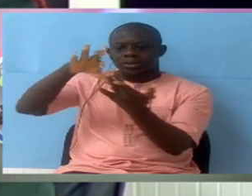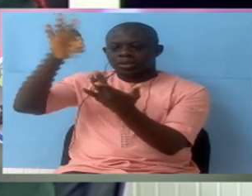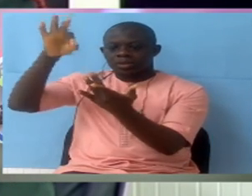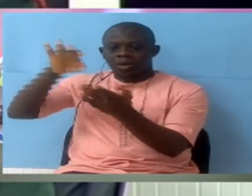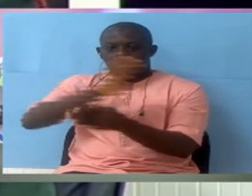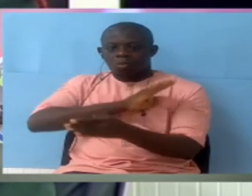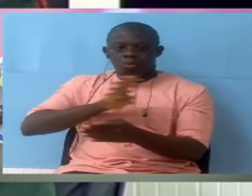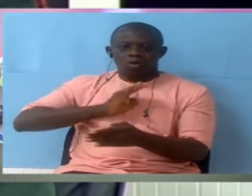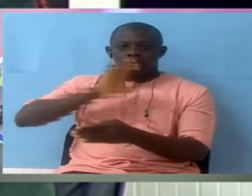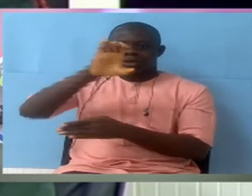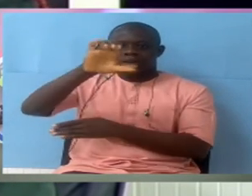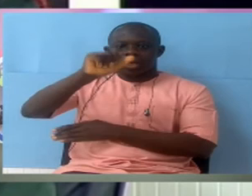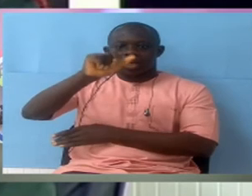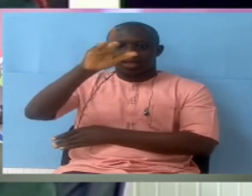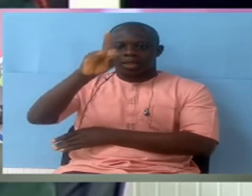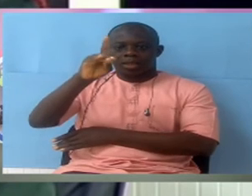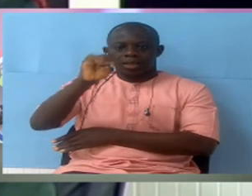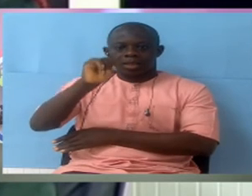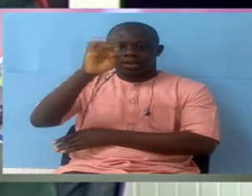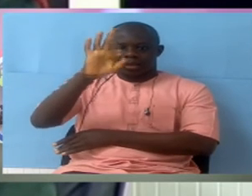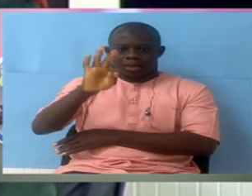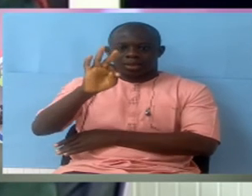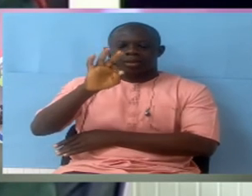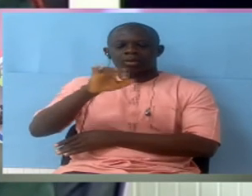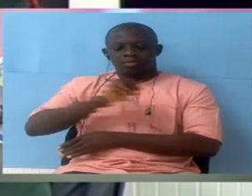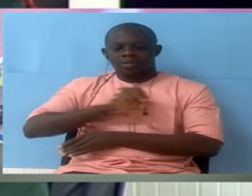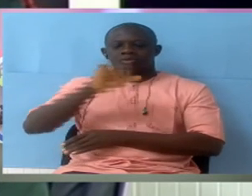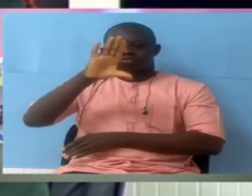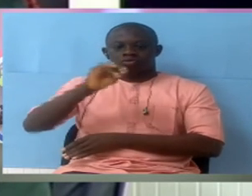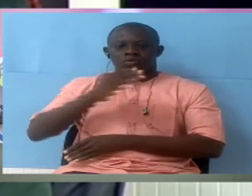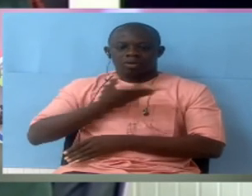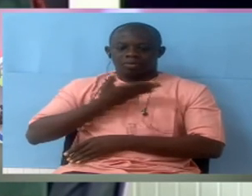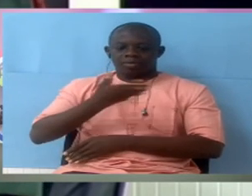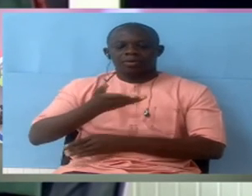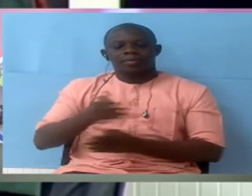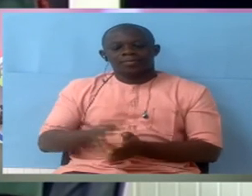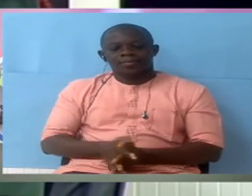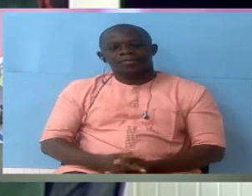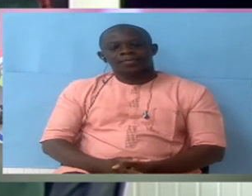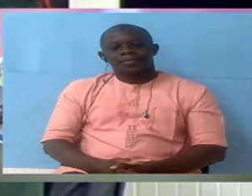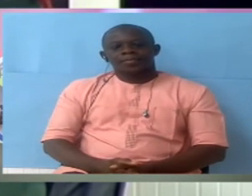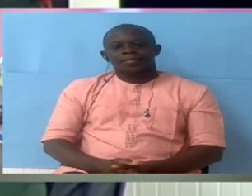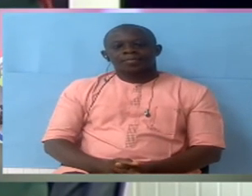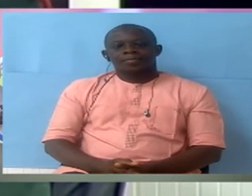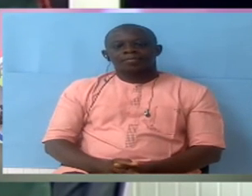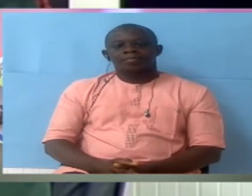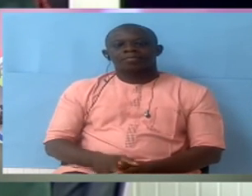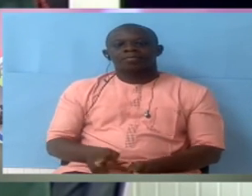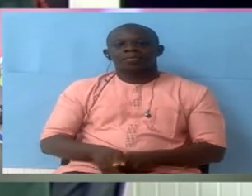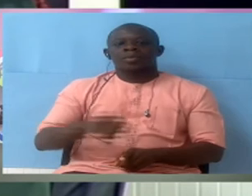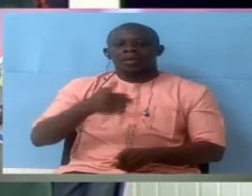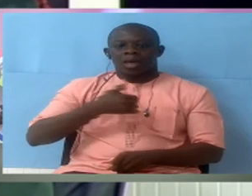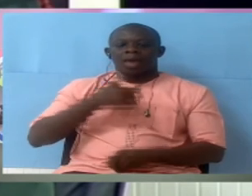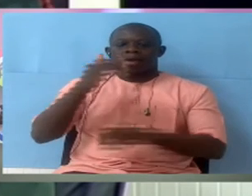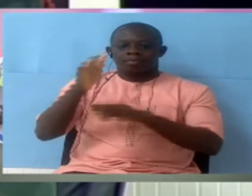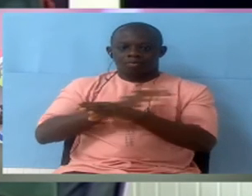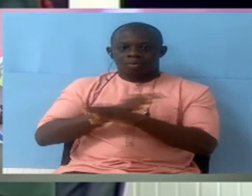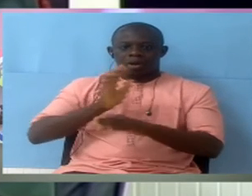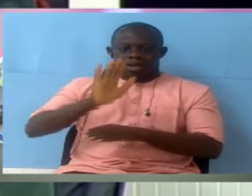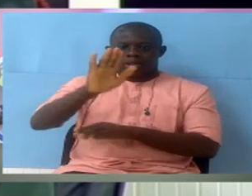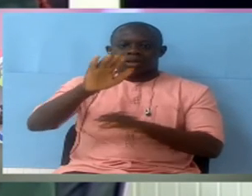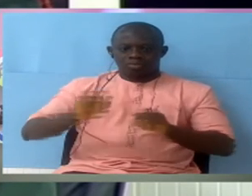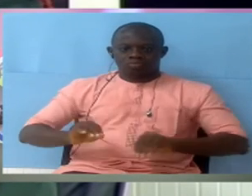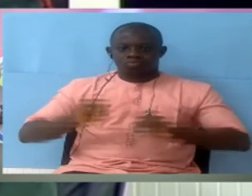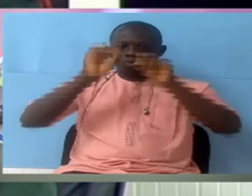1993 ma jël nak li nga xamne fofu la ñoo muna tanné cadet selection board bi. I was later promoted to